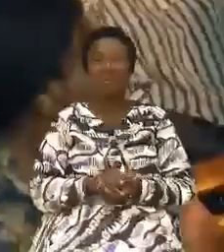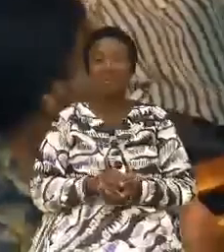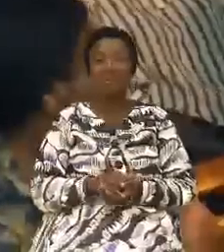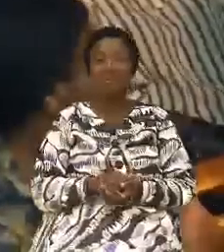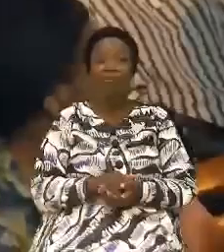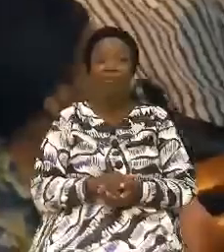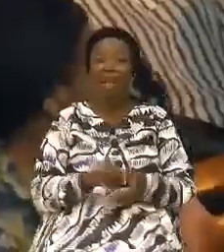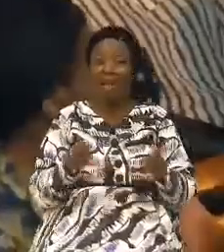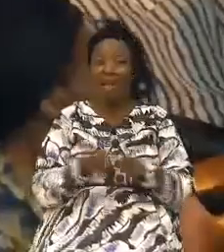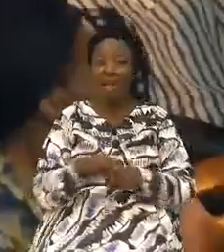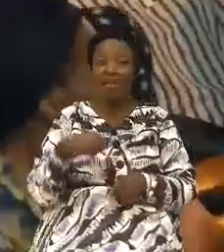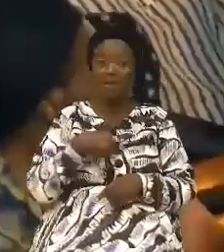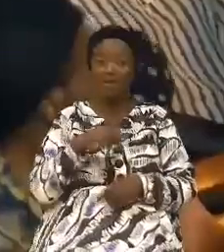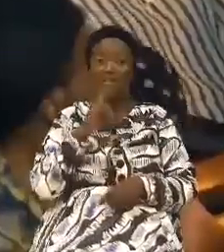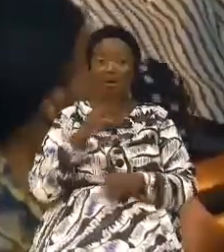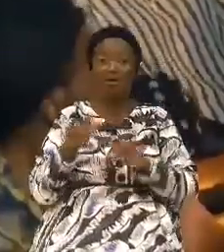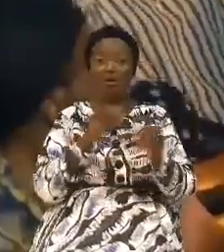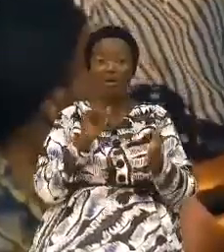As we are doing that,